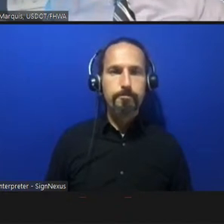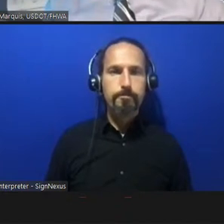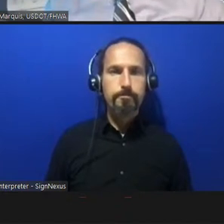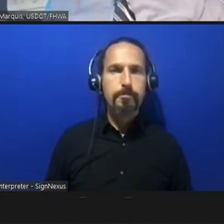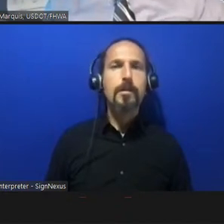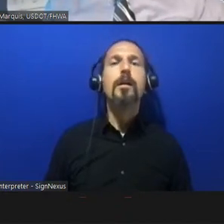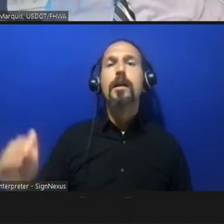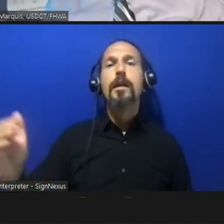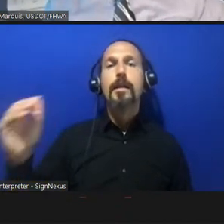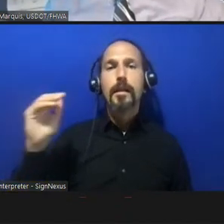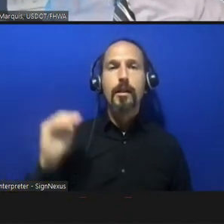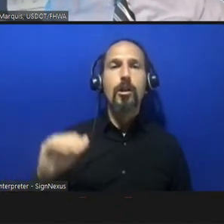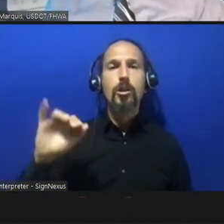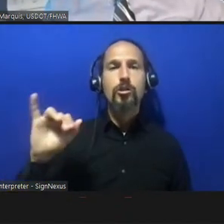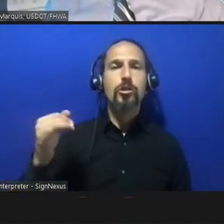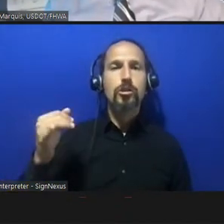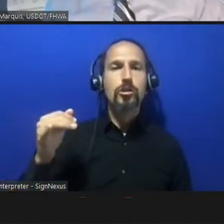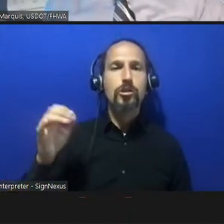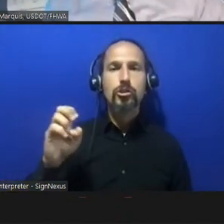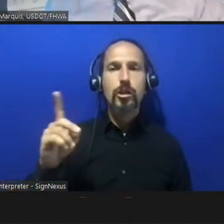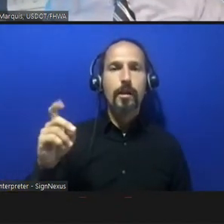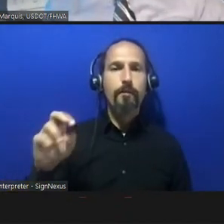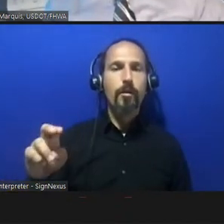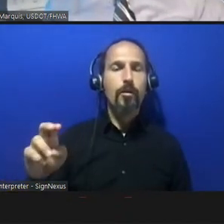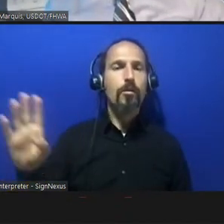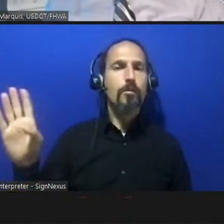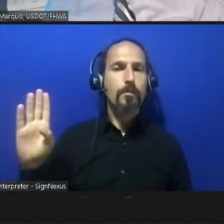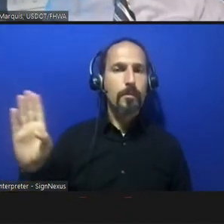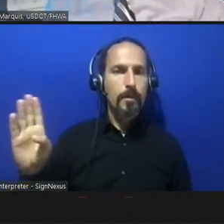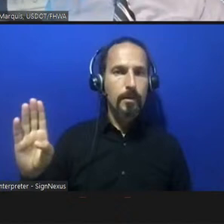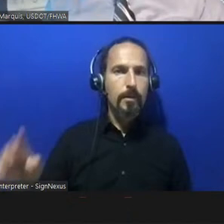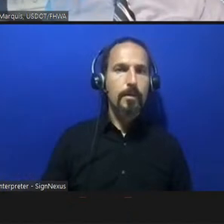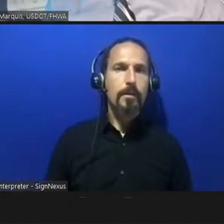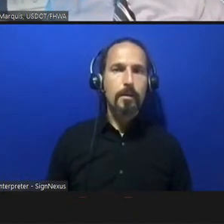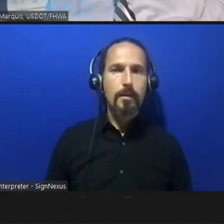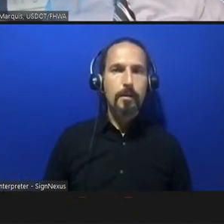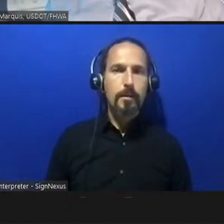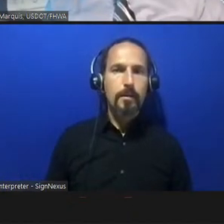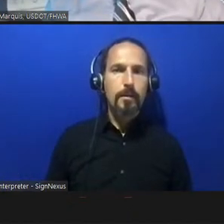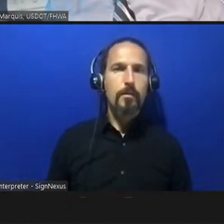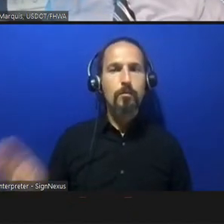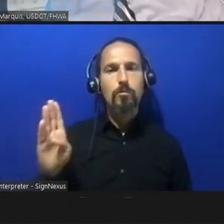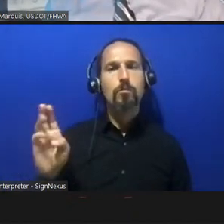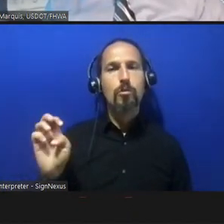our next speaker is jennifer beretta followed by marcos palozzo